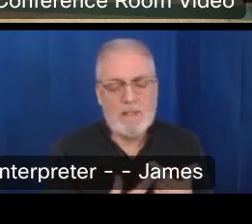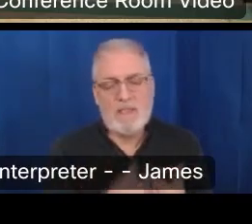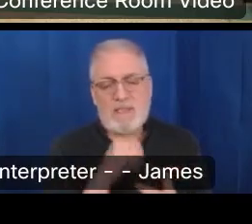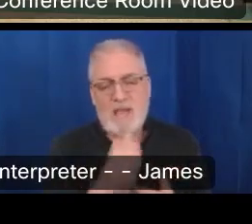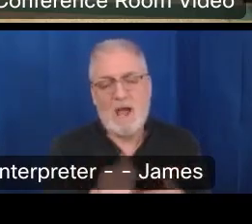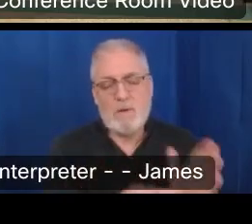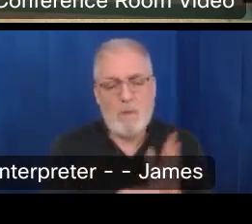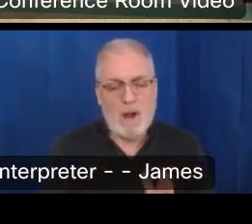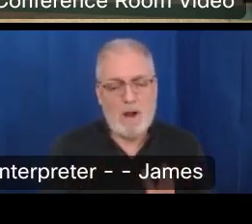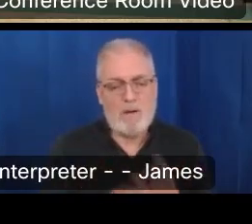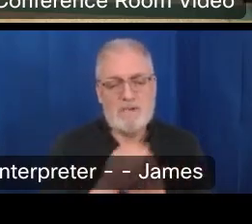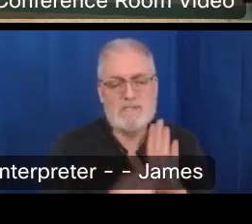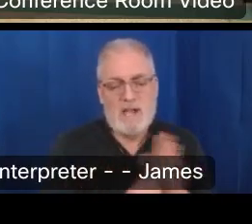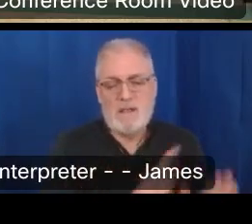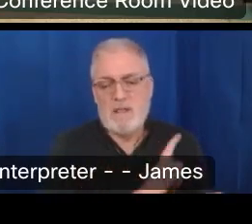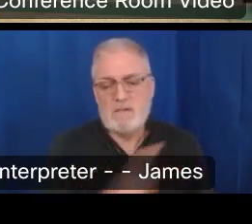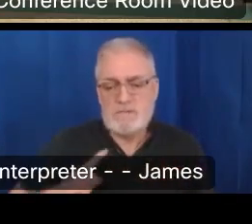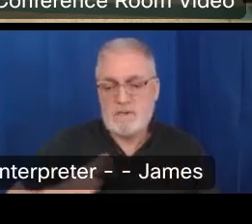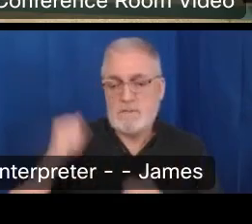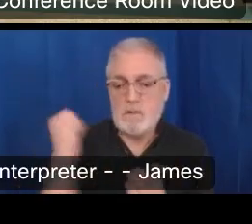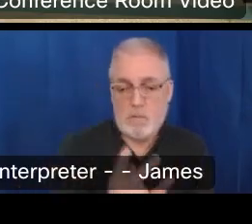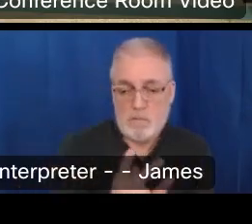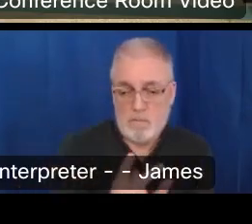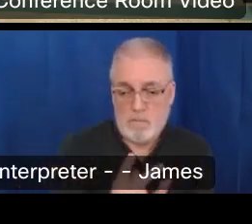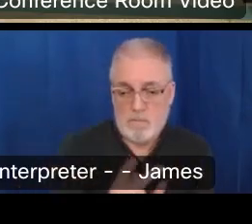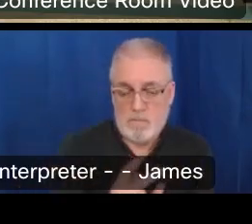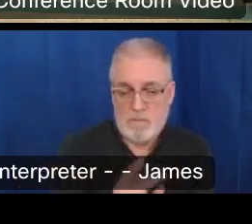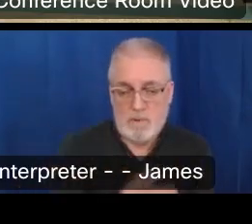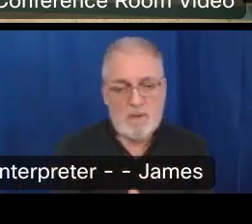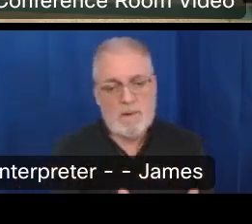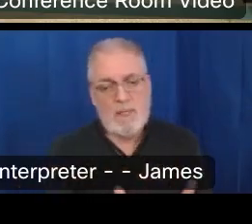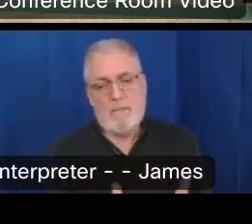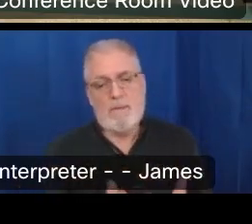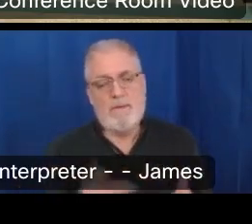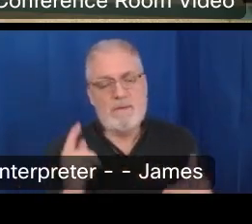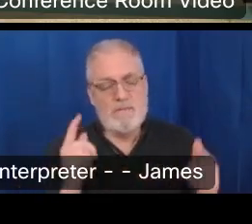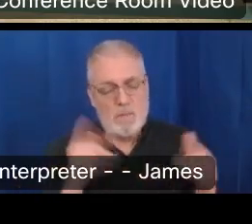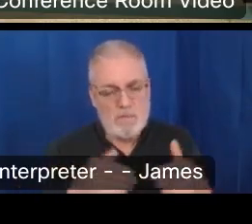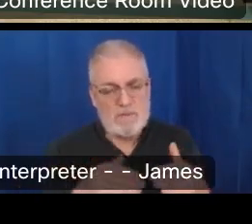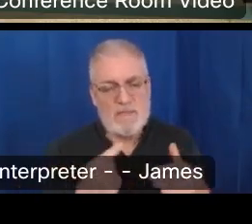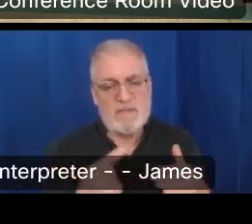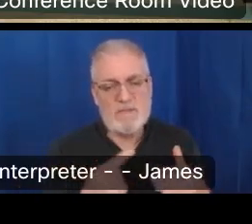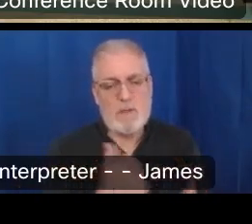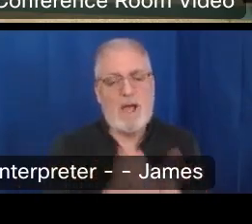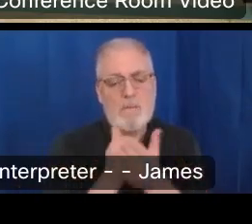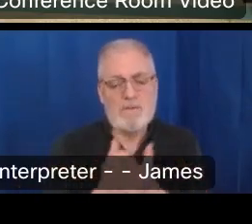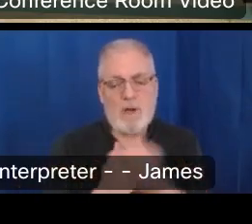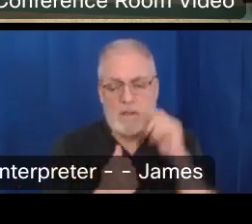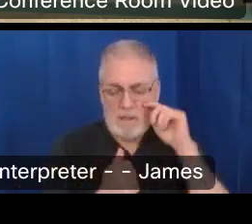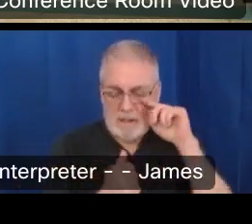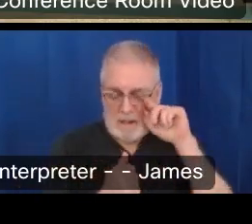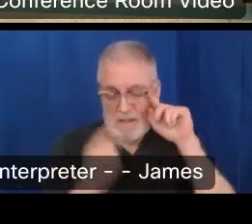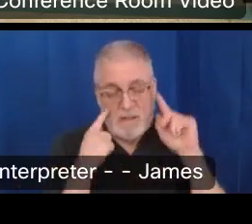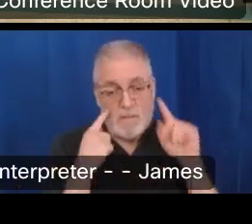do think this group we really should be focusing on something. It will help us all. I think we'll get better attendance. I think